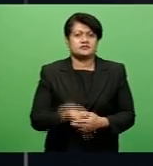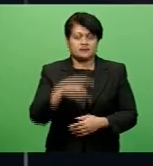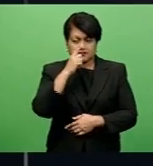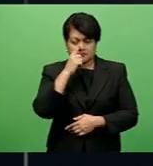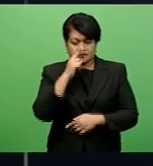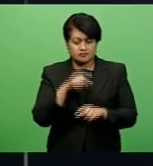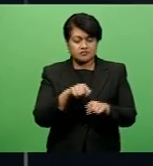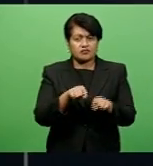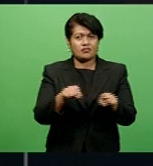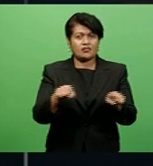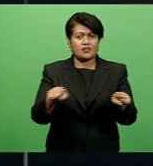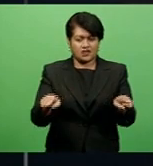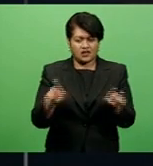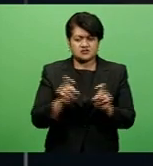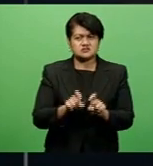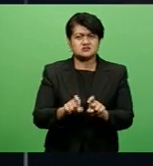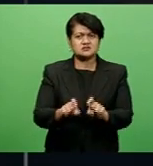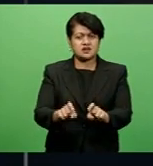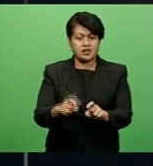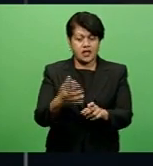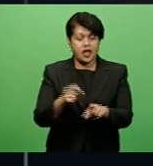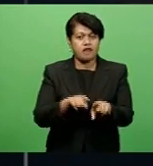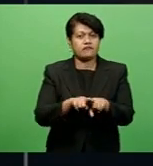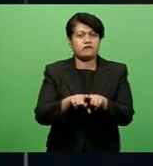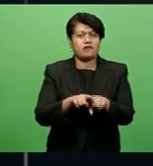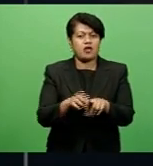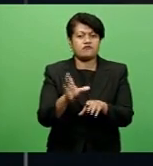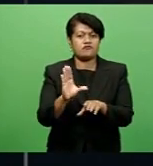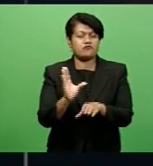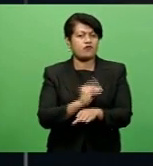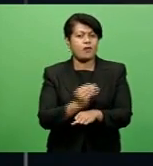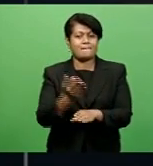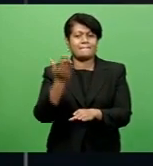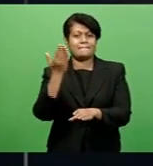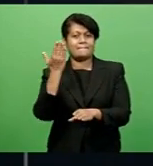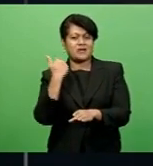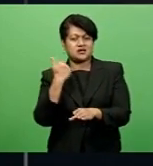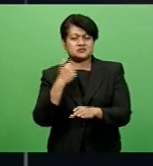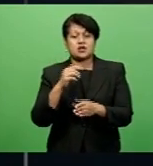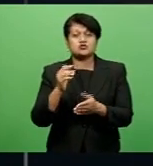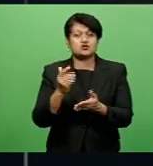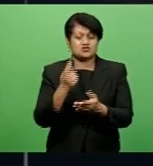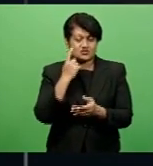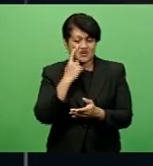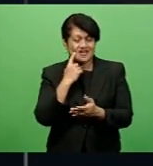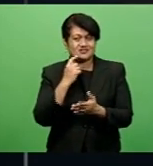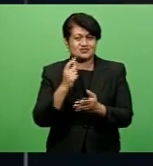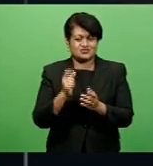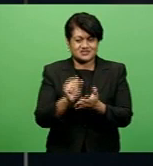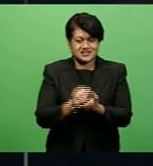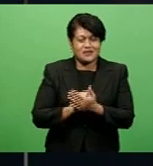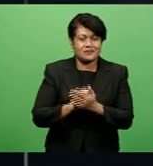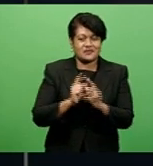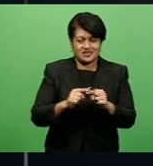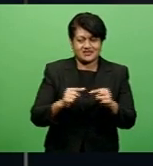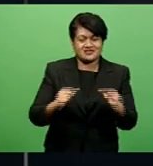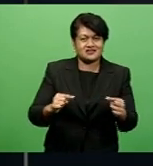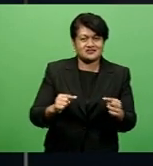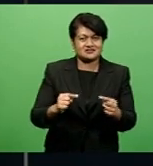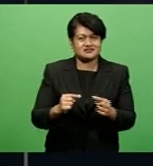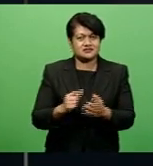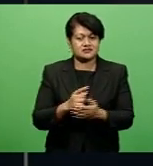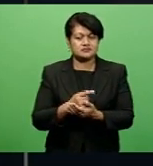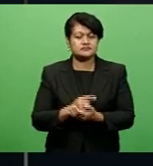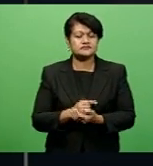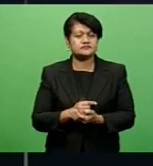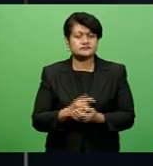living in squatter settlements have learnt from the past, ensuring their belongings are secured well in advance. Many of the residents of Veiraisi